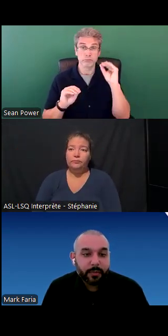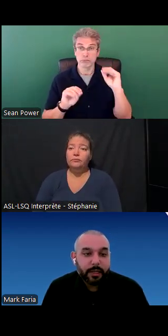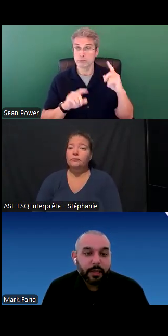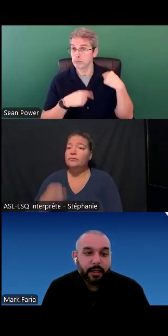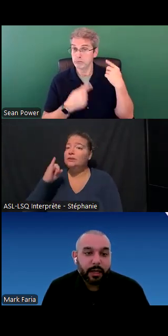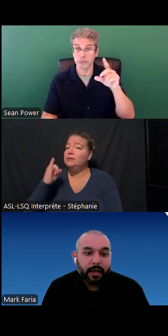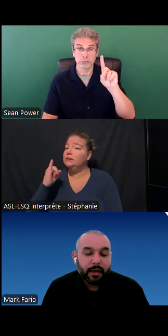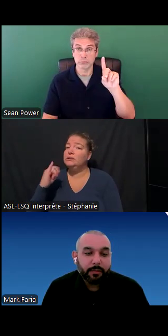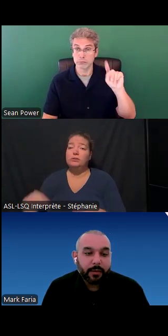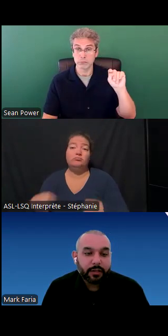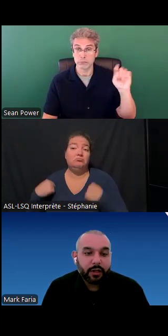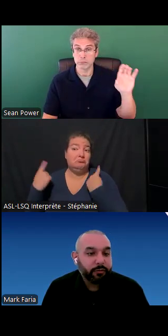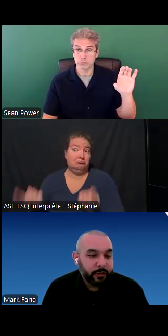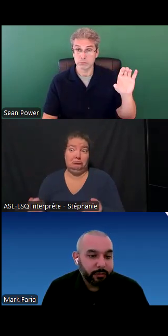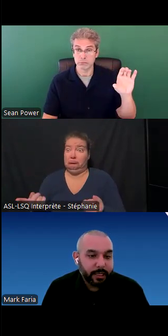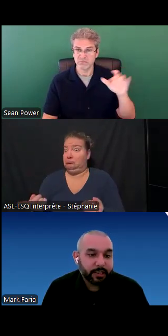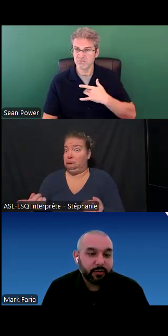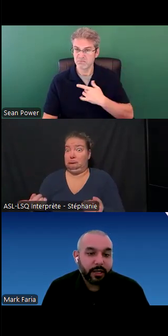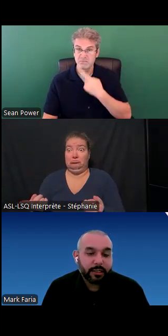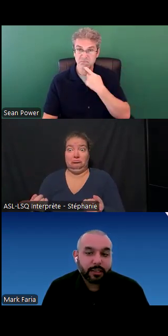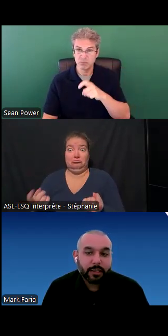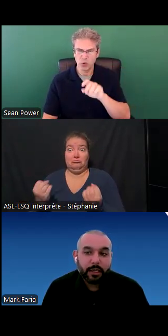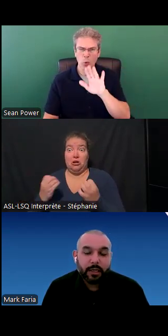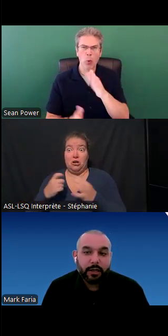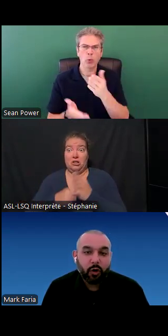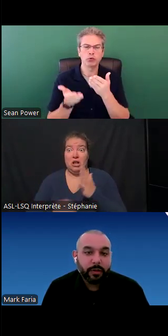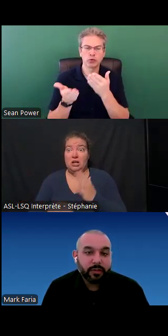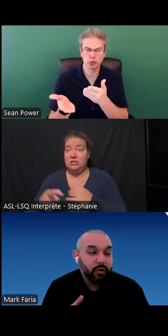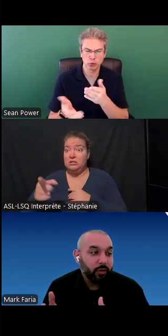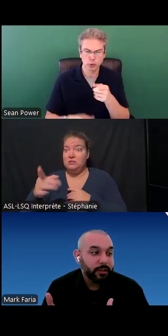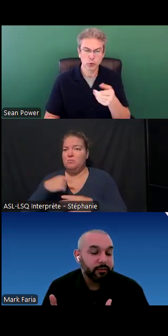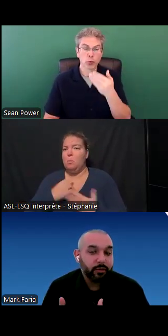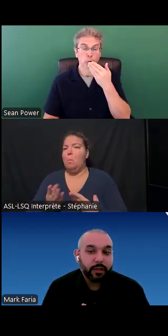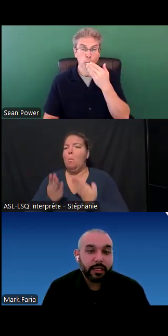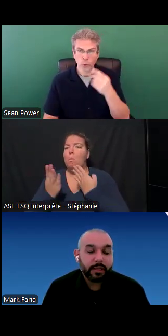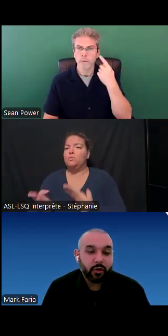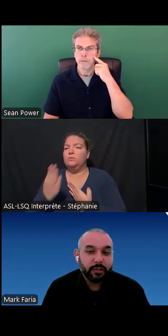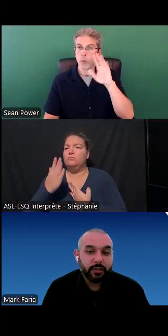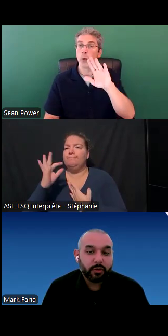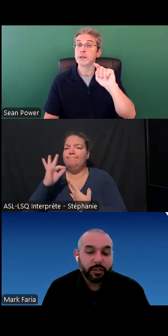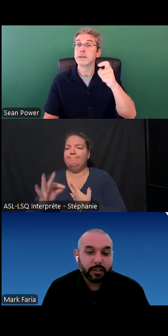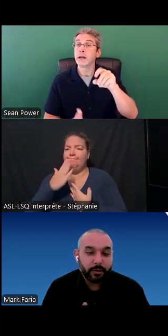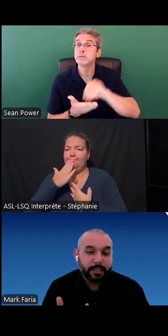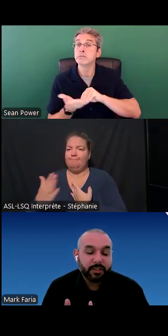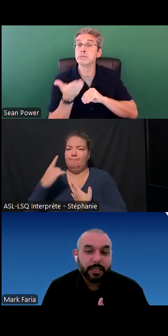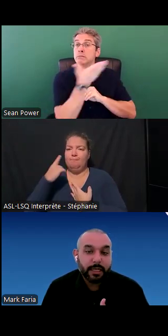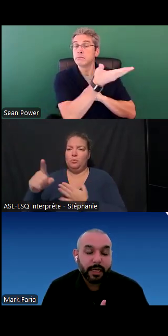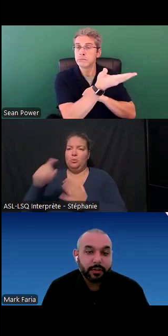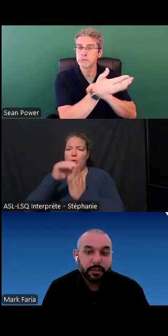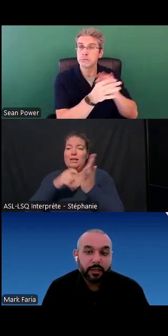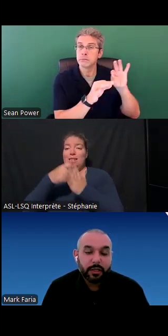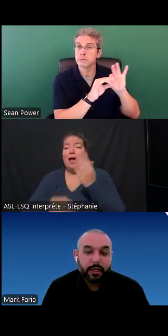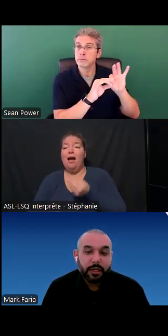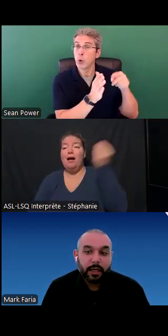income. It's a non-refundable tax credit. It opens the door. It's really the key that opens the door to this RDSP